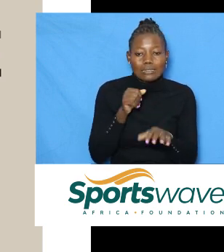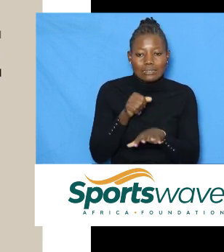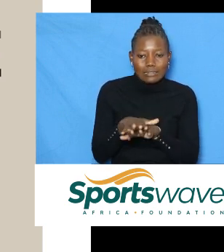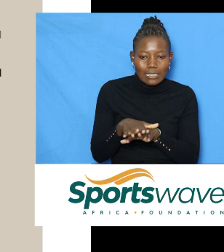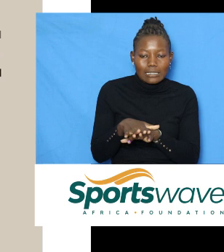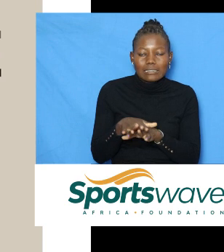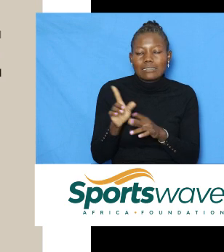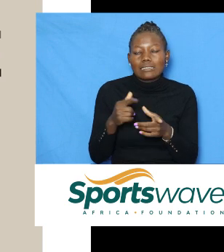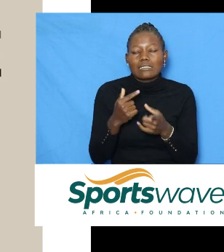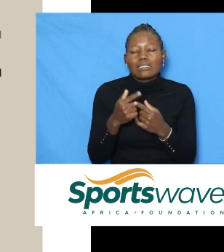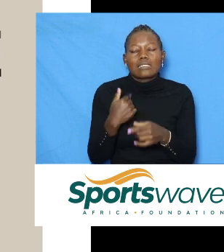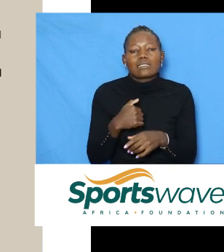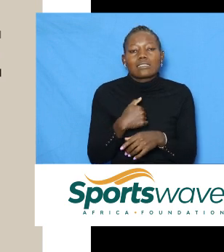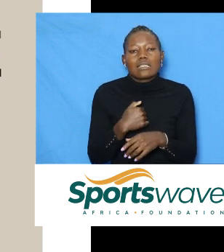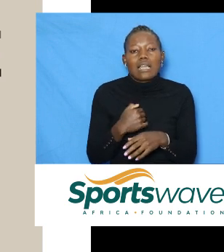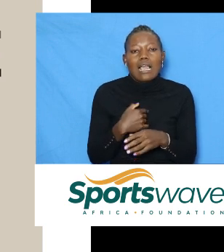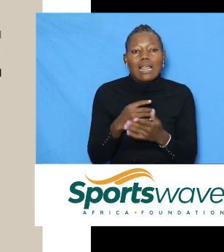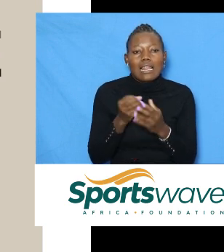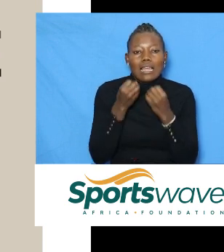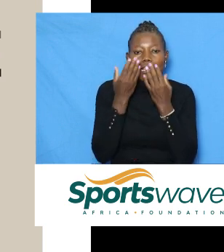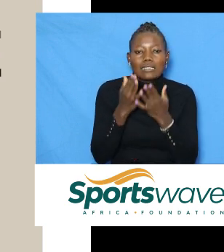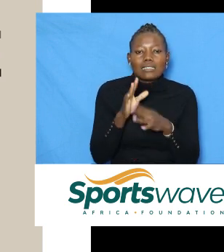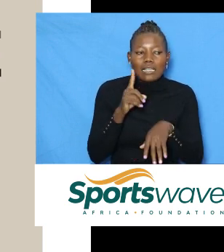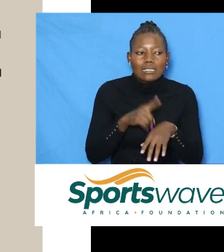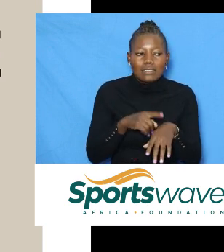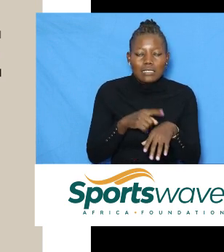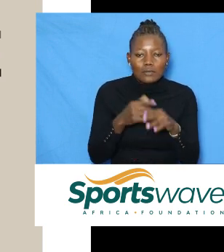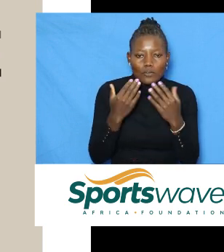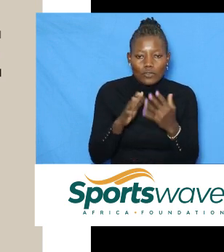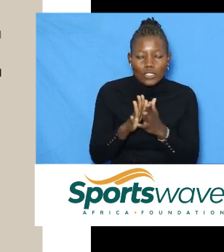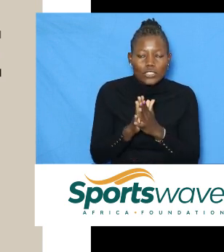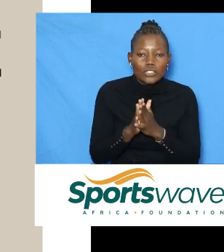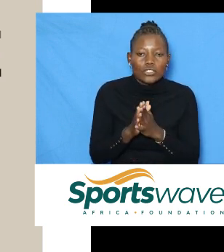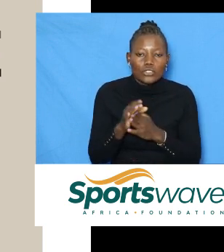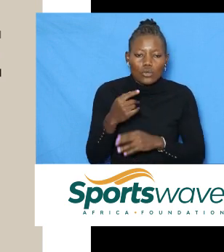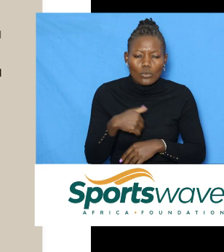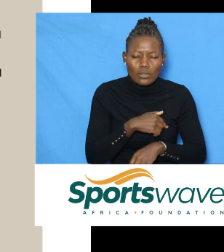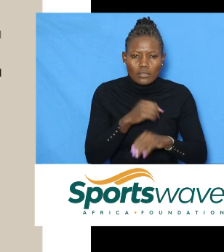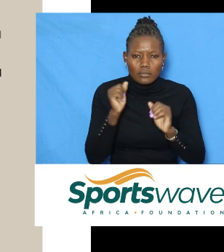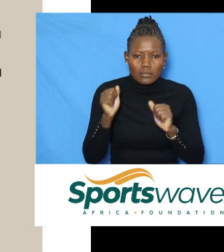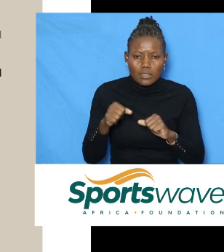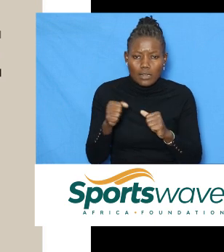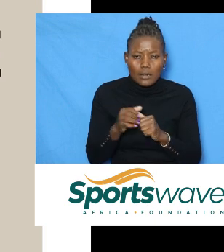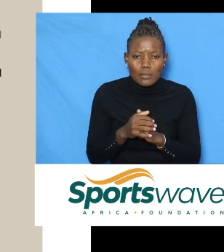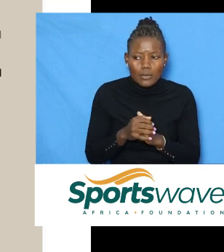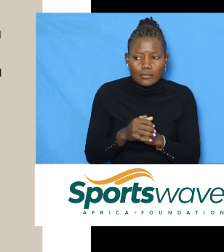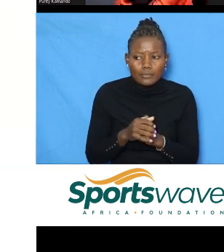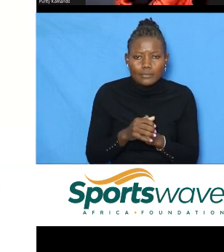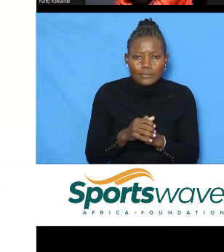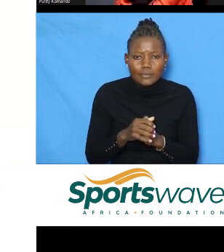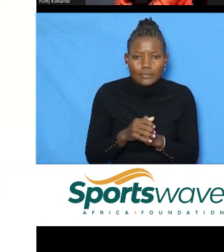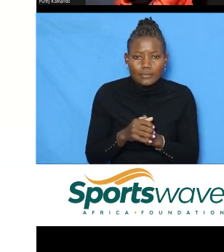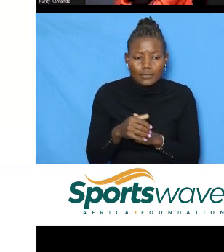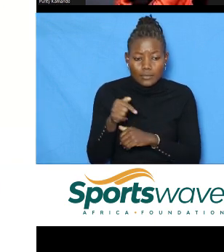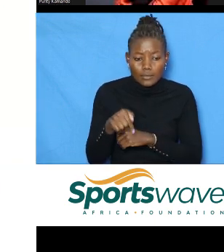able to address them once the presentation is over. So we'll be able, the contents for